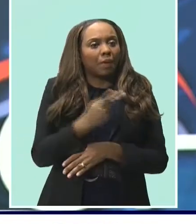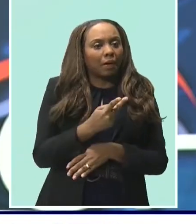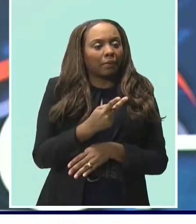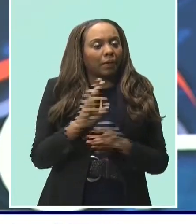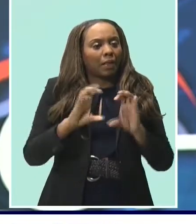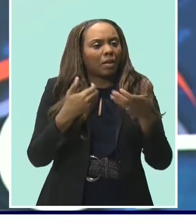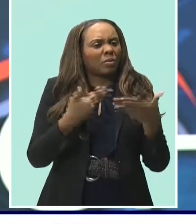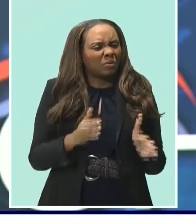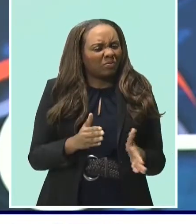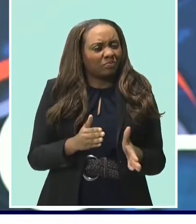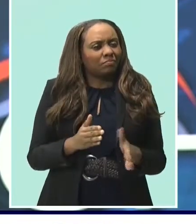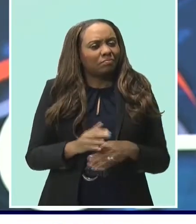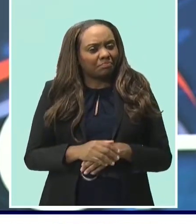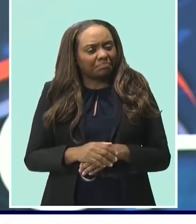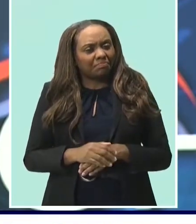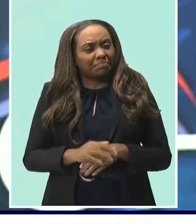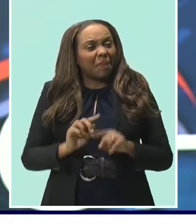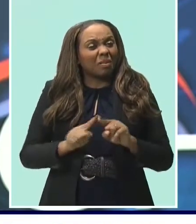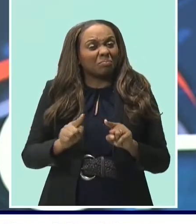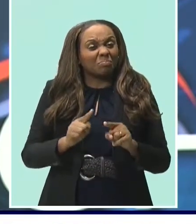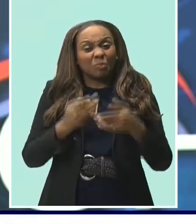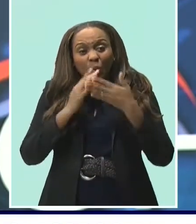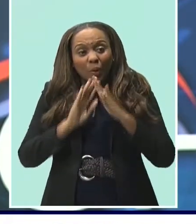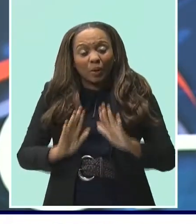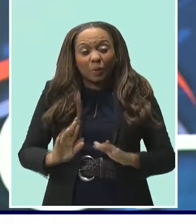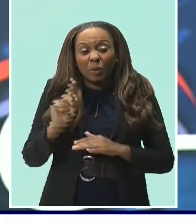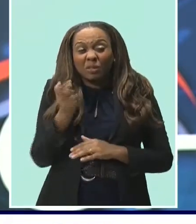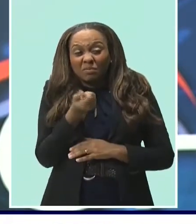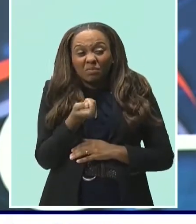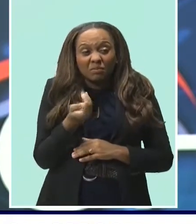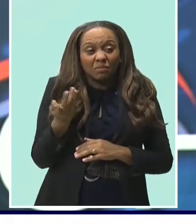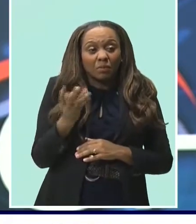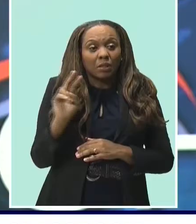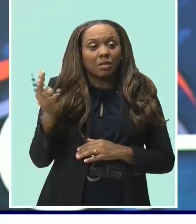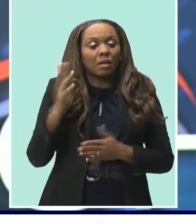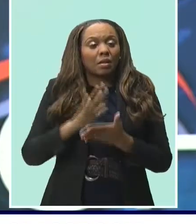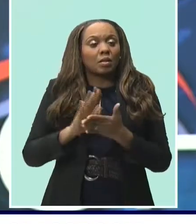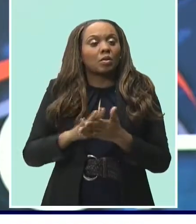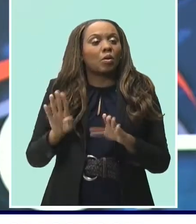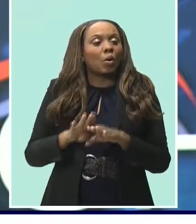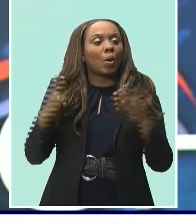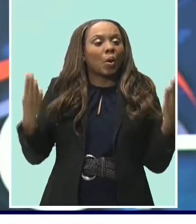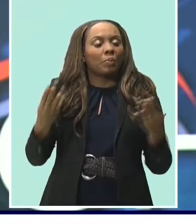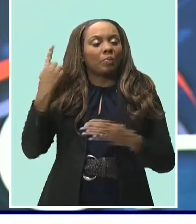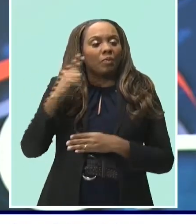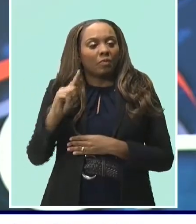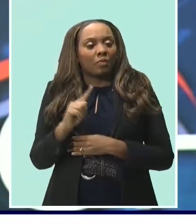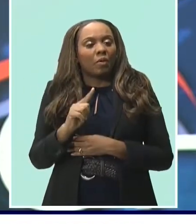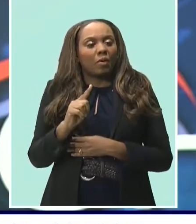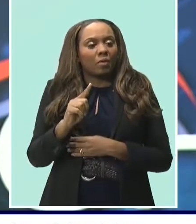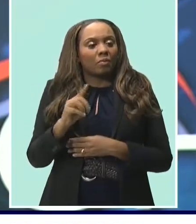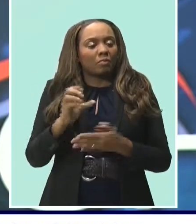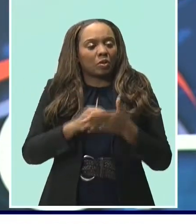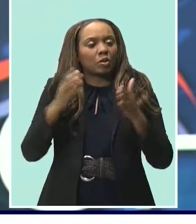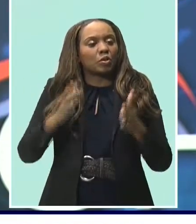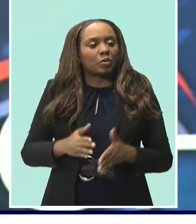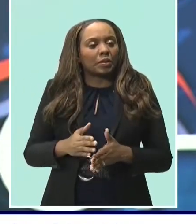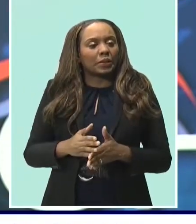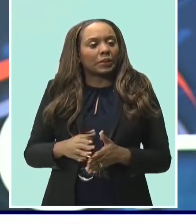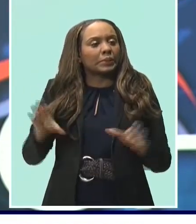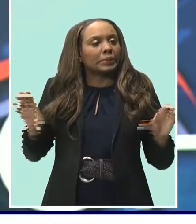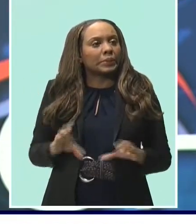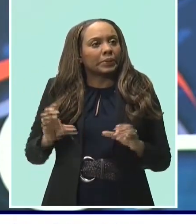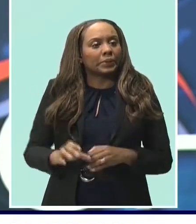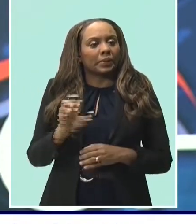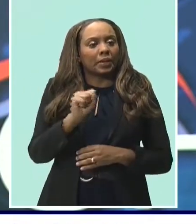quiet start this morning. This as only a fraction of secondary schools reopened to accommodate senior students completing school-based